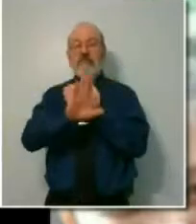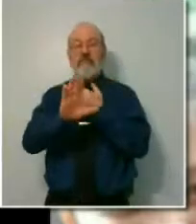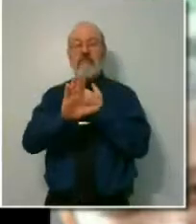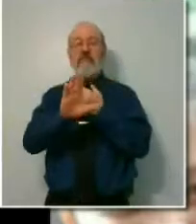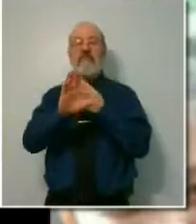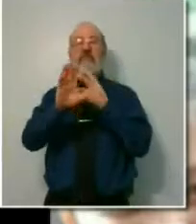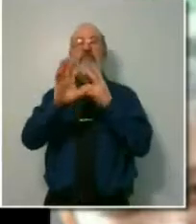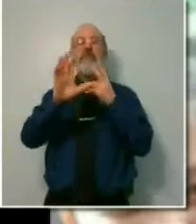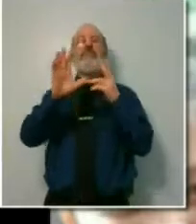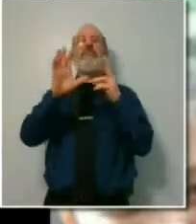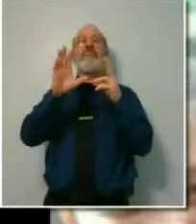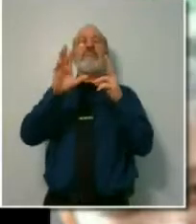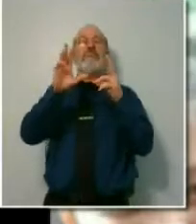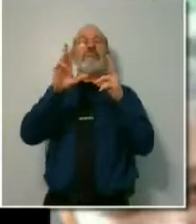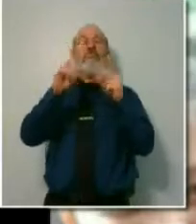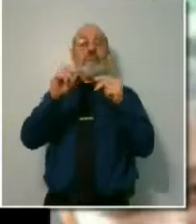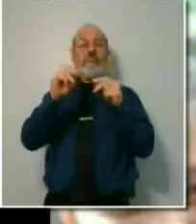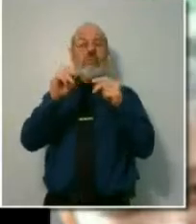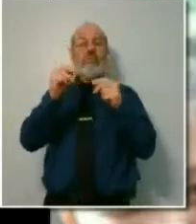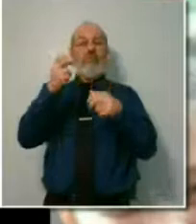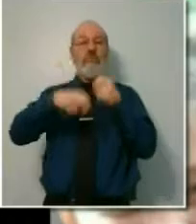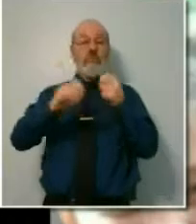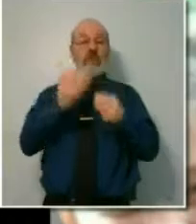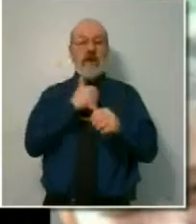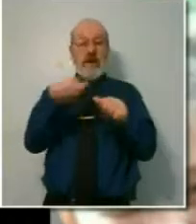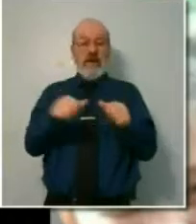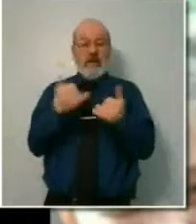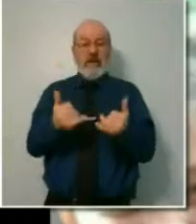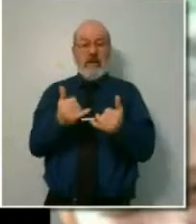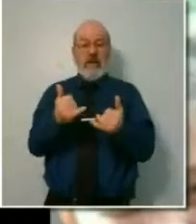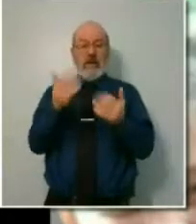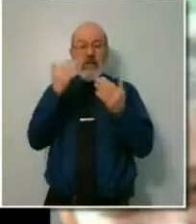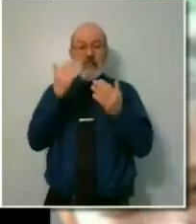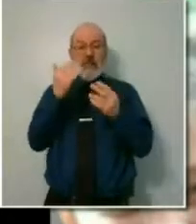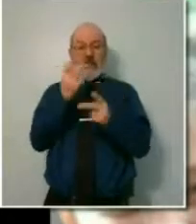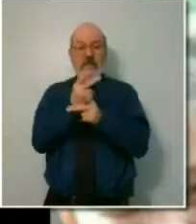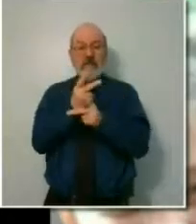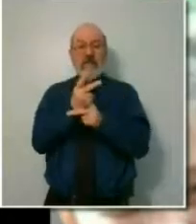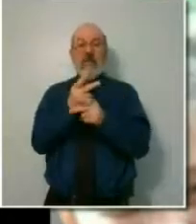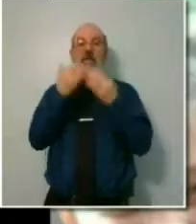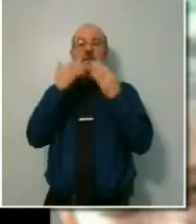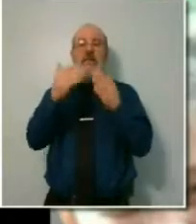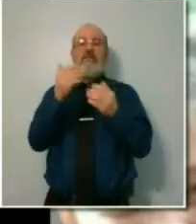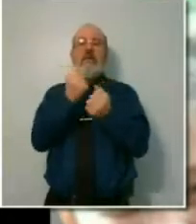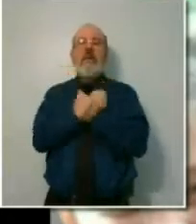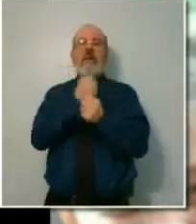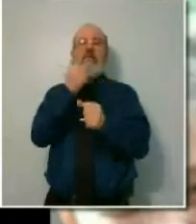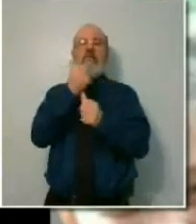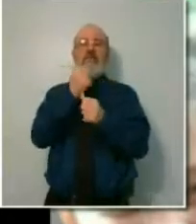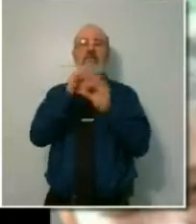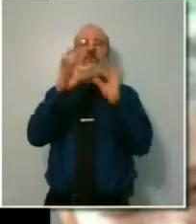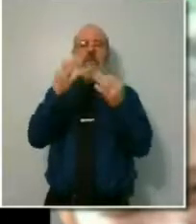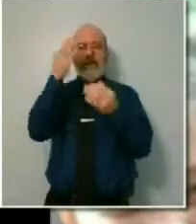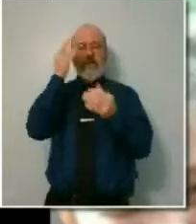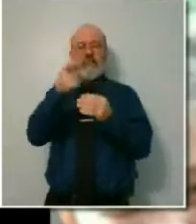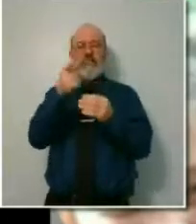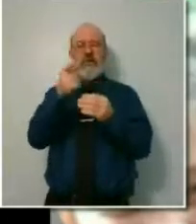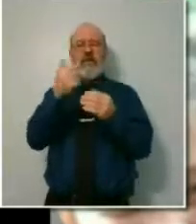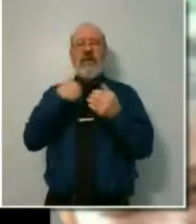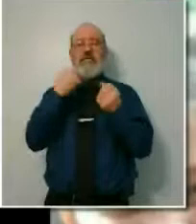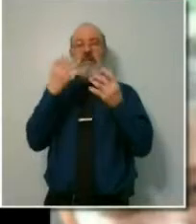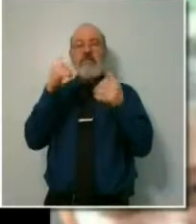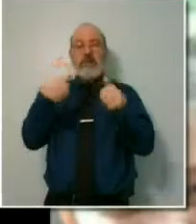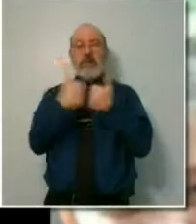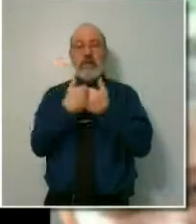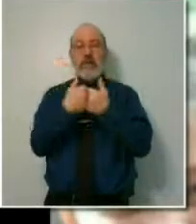area. Hopefully, it remains that way. Thank you once again for your love and support for our family. I know you are also facing many challenges due